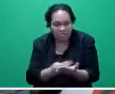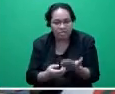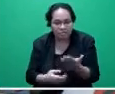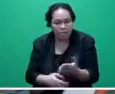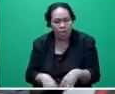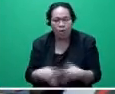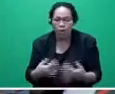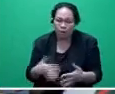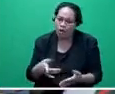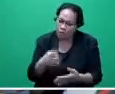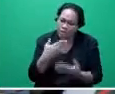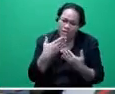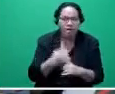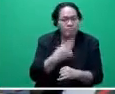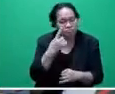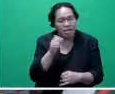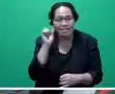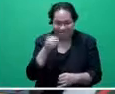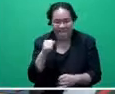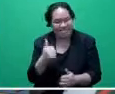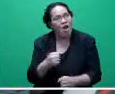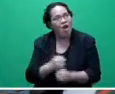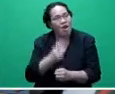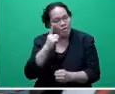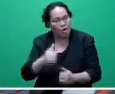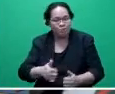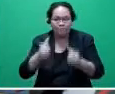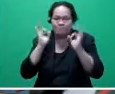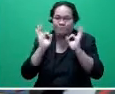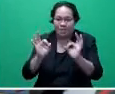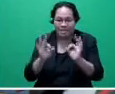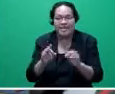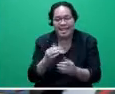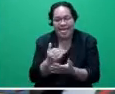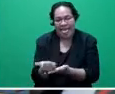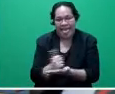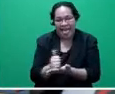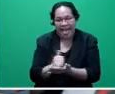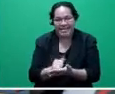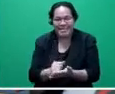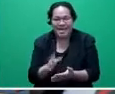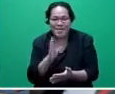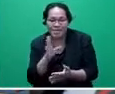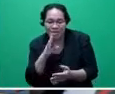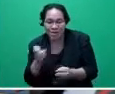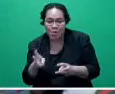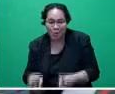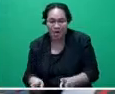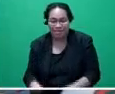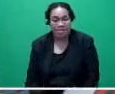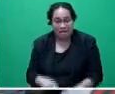July. Yes, this God is great and definitely acts in mysterious ways. This, with the